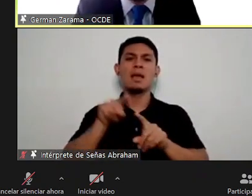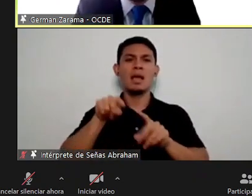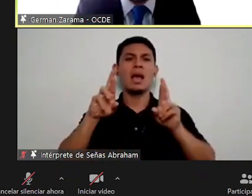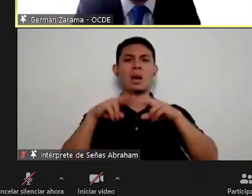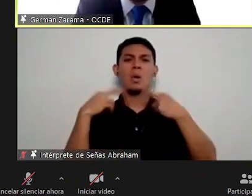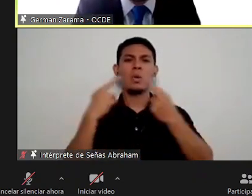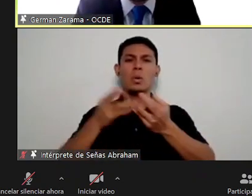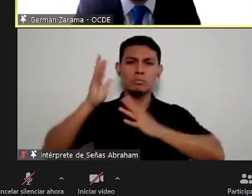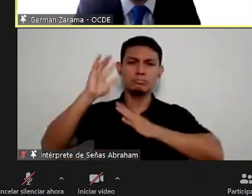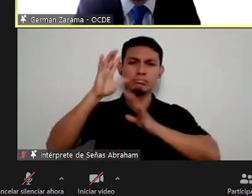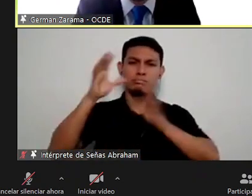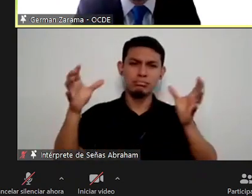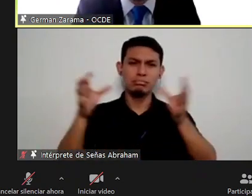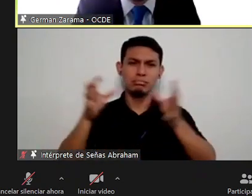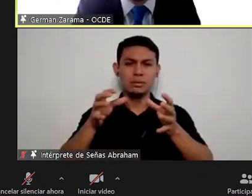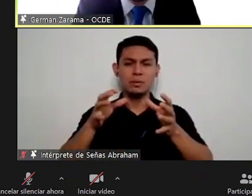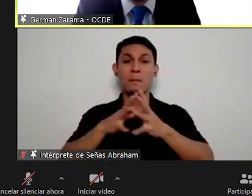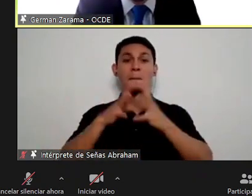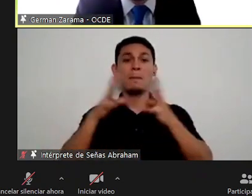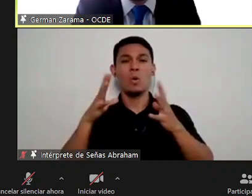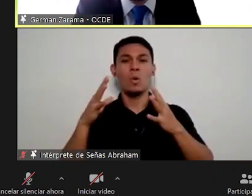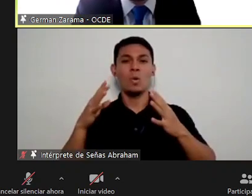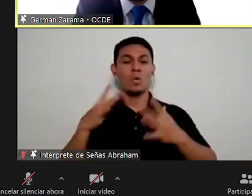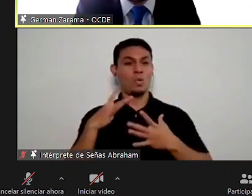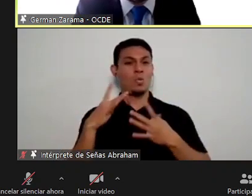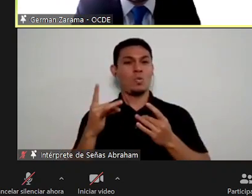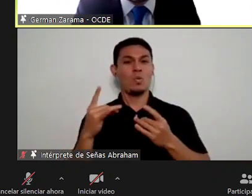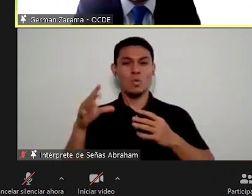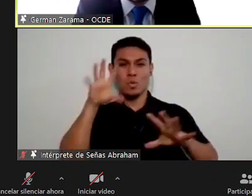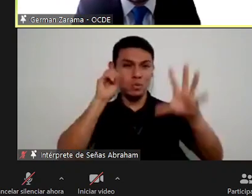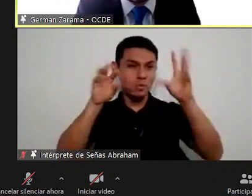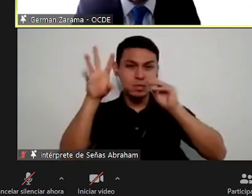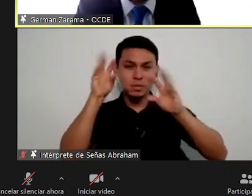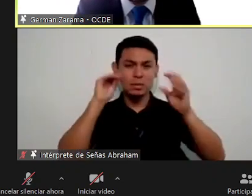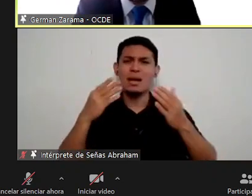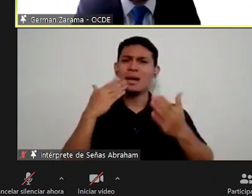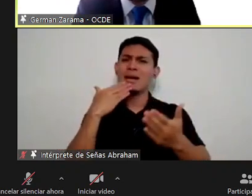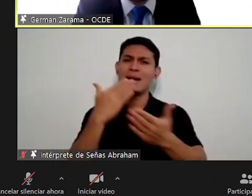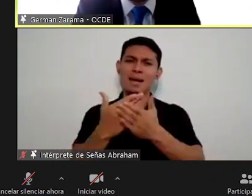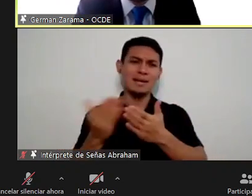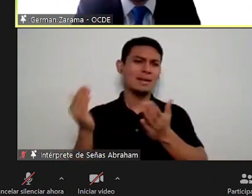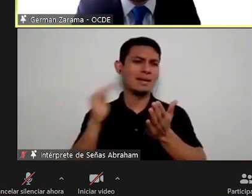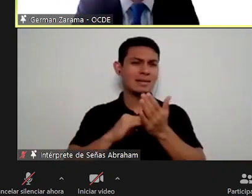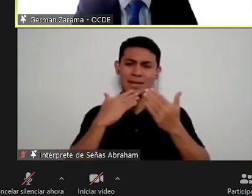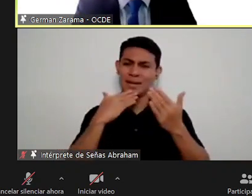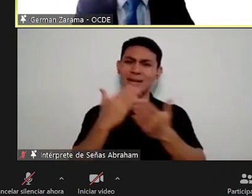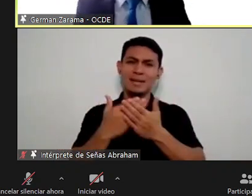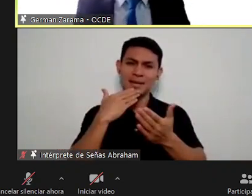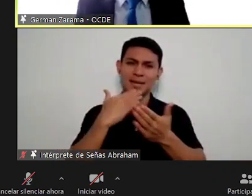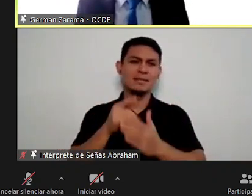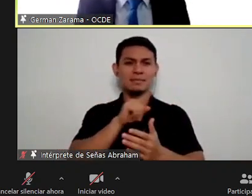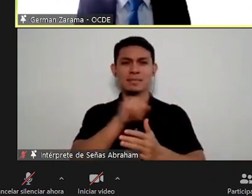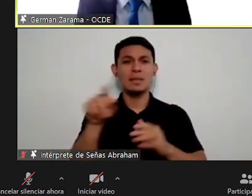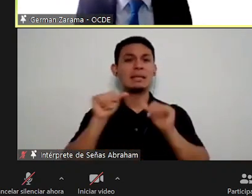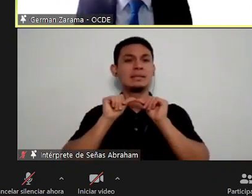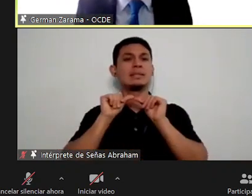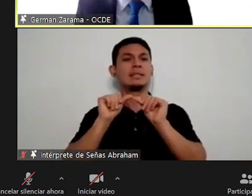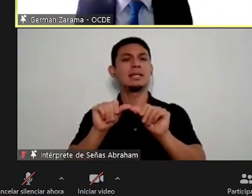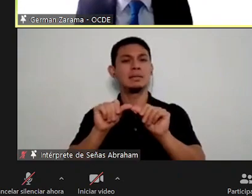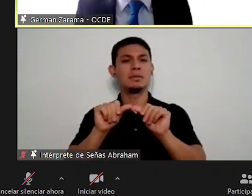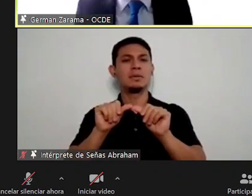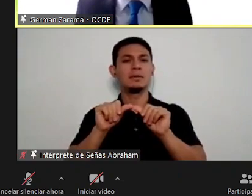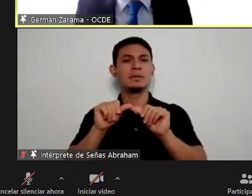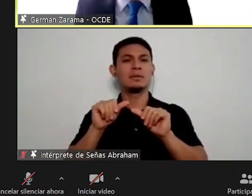congratulate the ministry for the space and this forum that we have felt a very fruitful thank you the whole panel and we